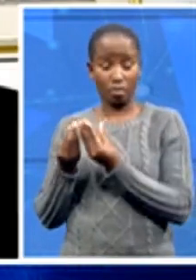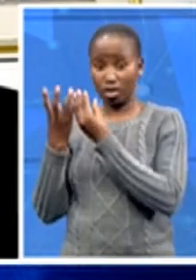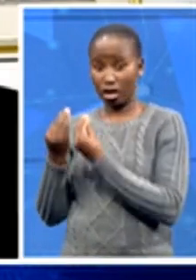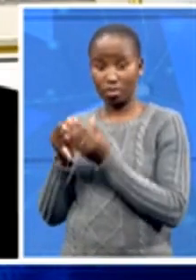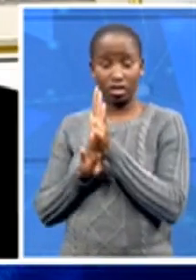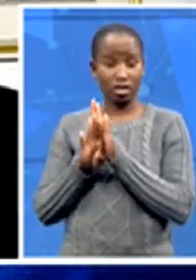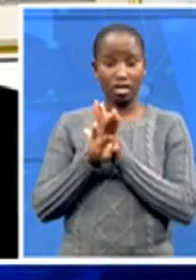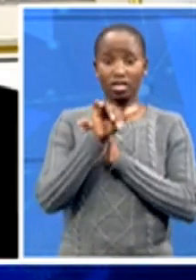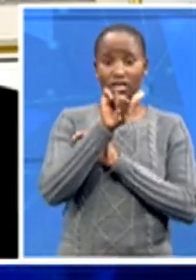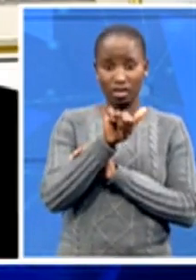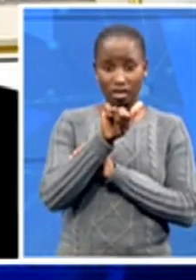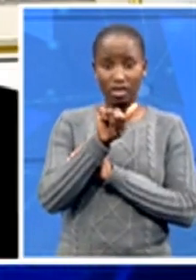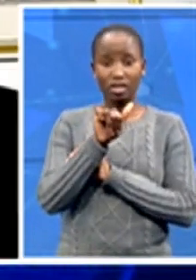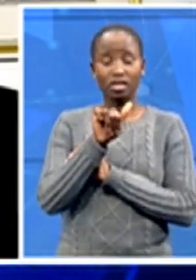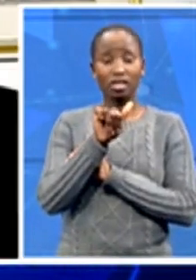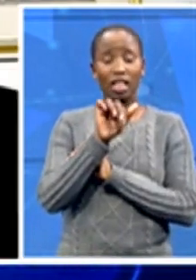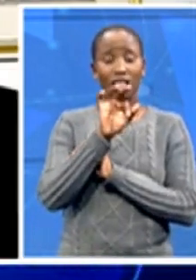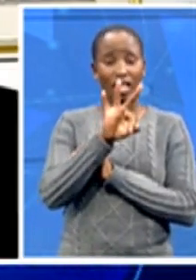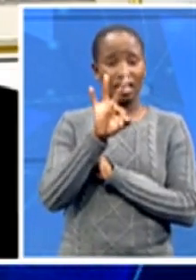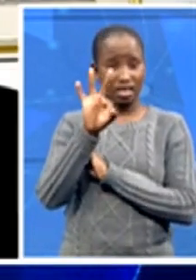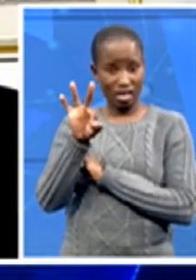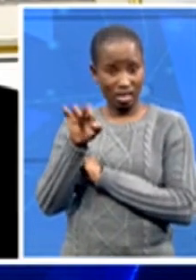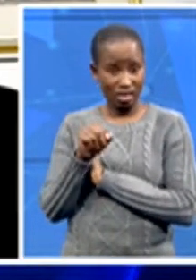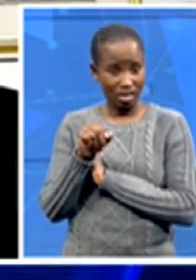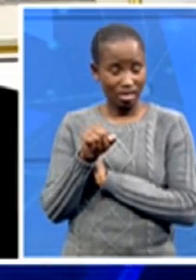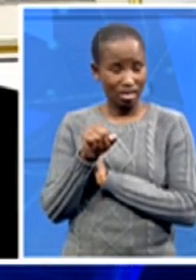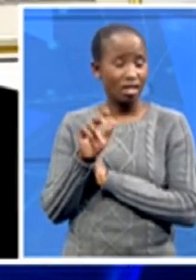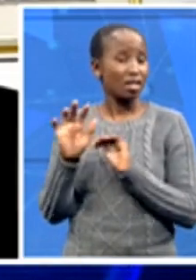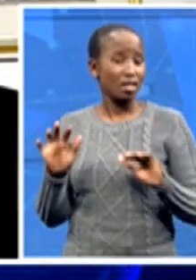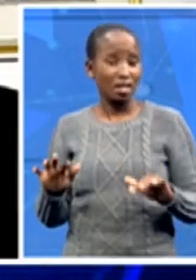633. How do we juxtapose one against the other?